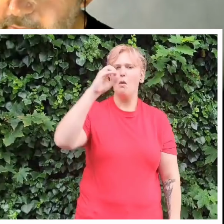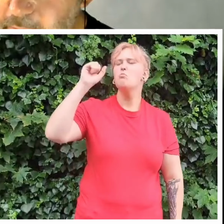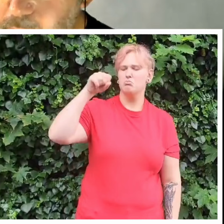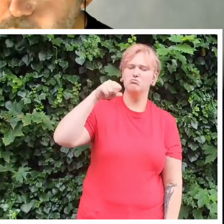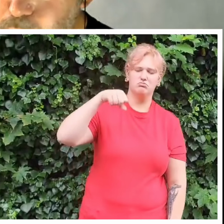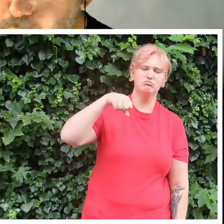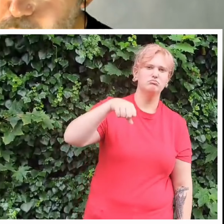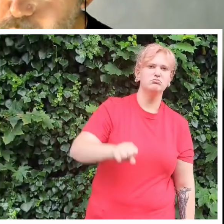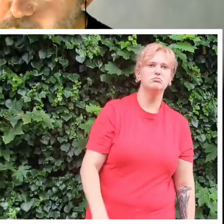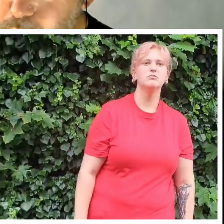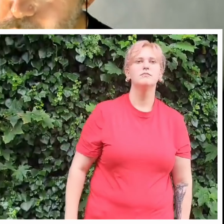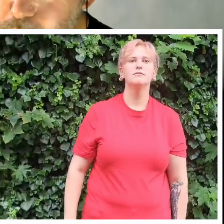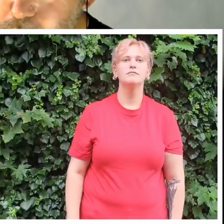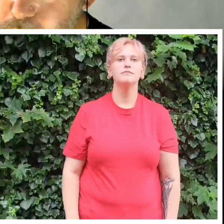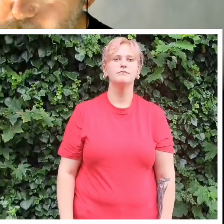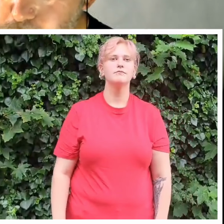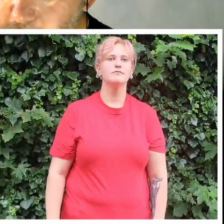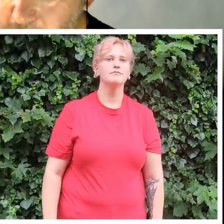yes.